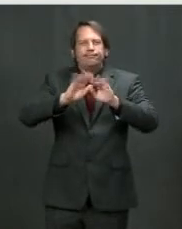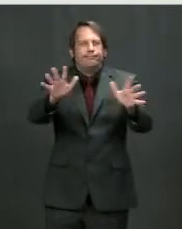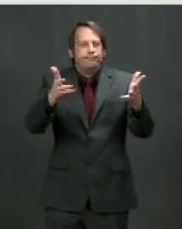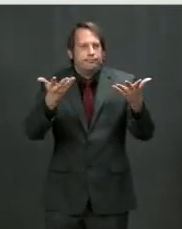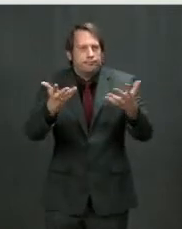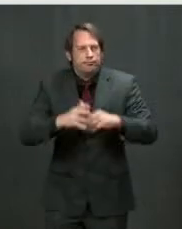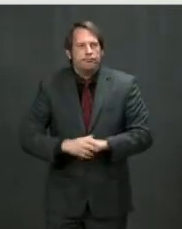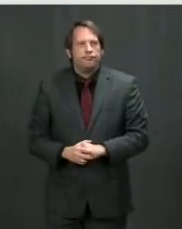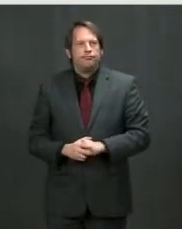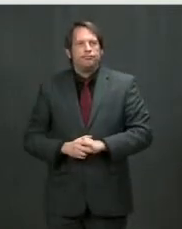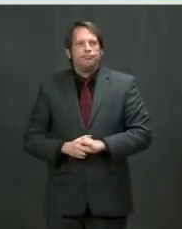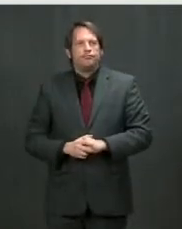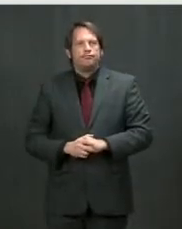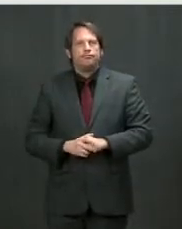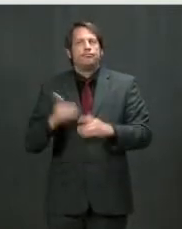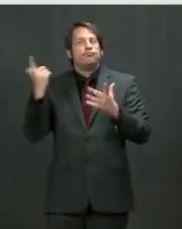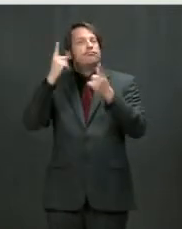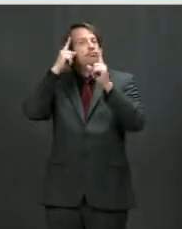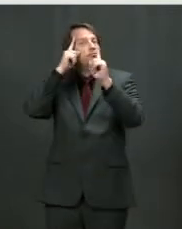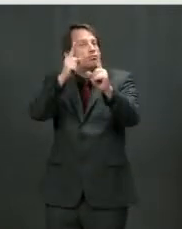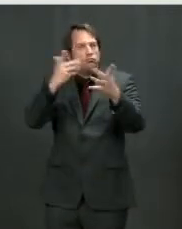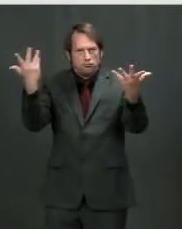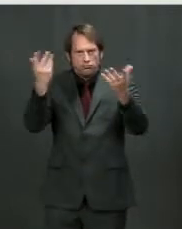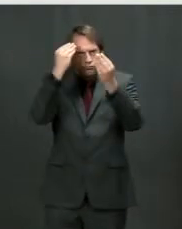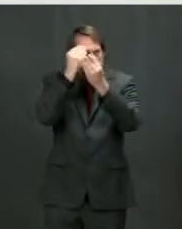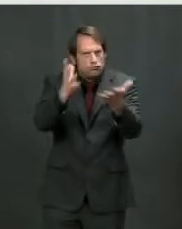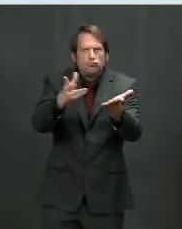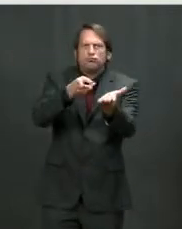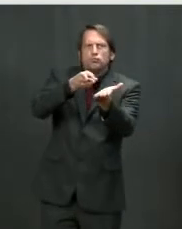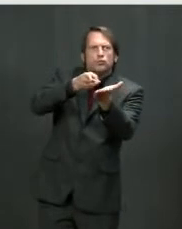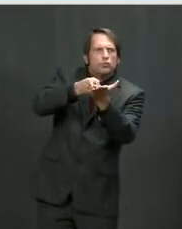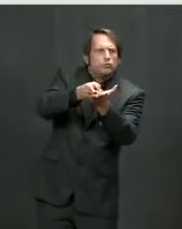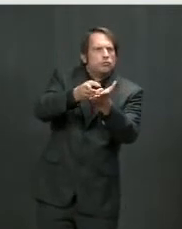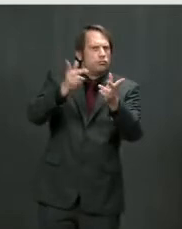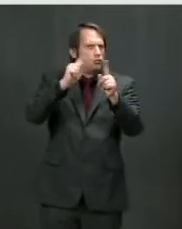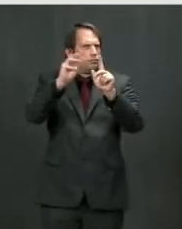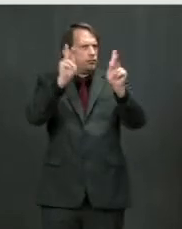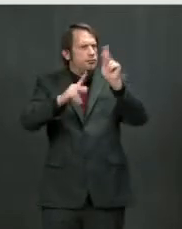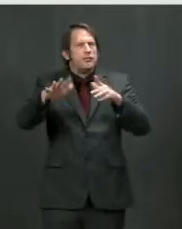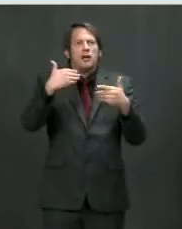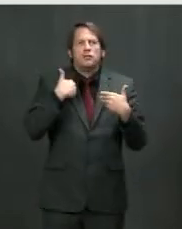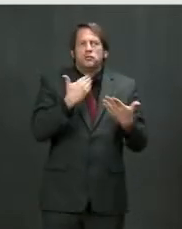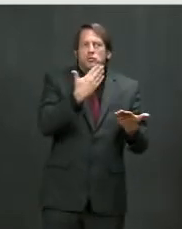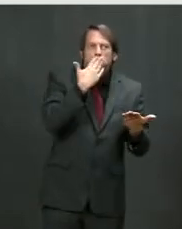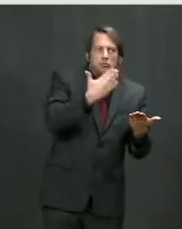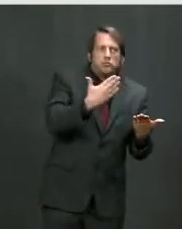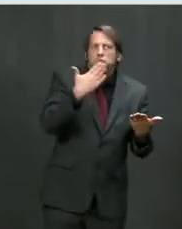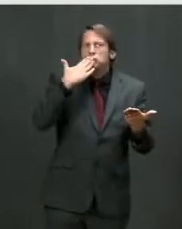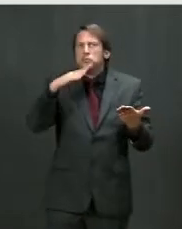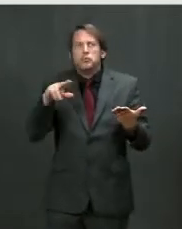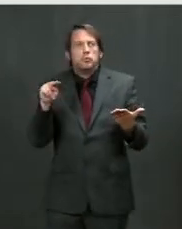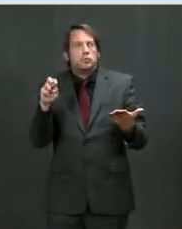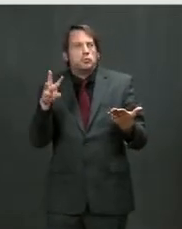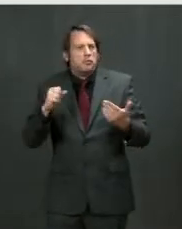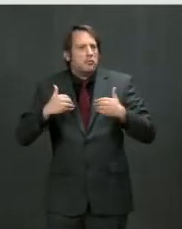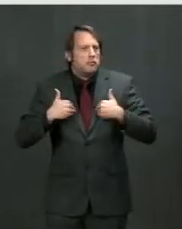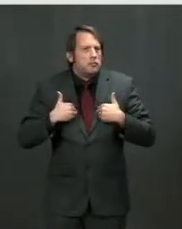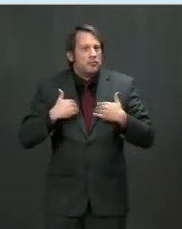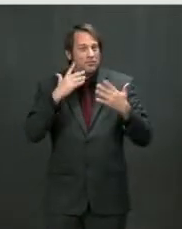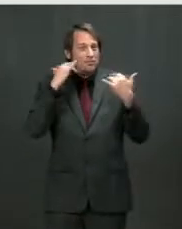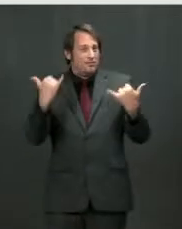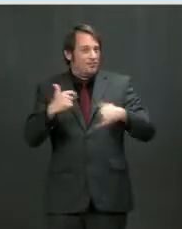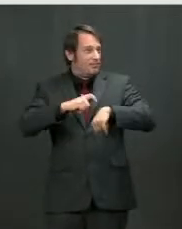truth, both the good news and the bad news. And we're in a period when there's a fair amount of both. We're making